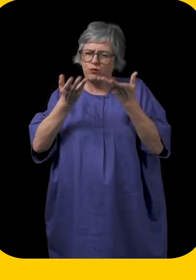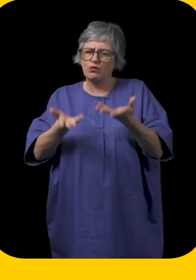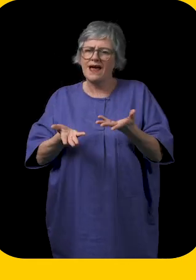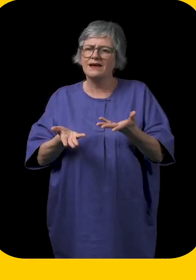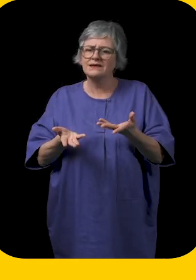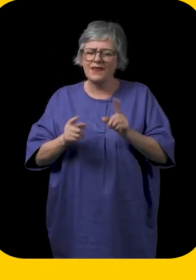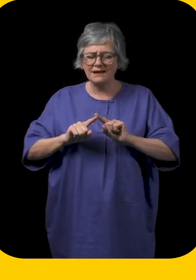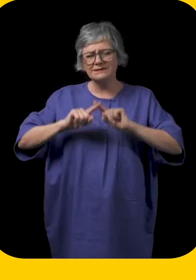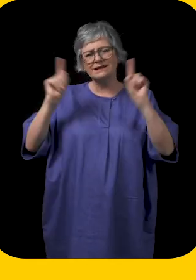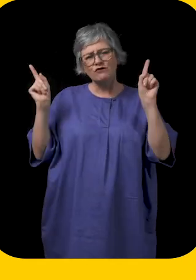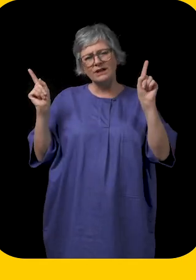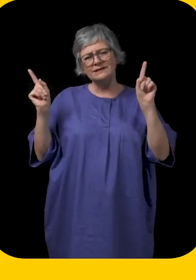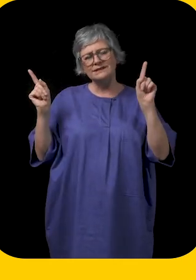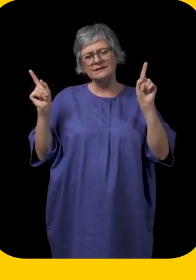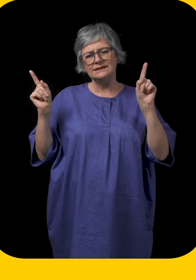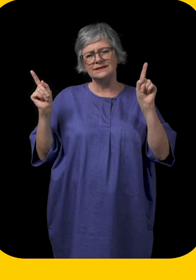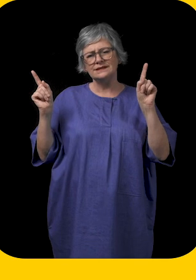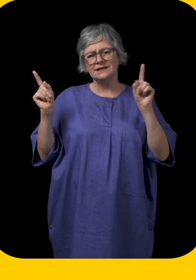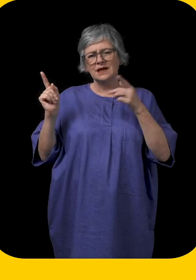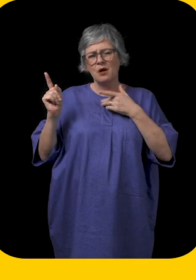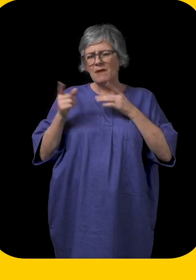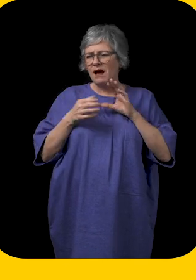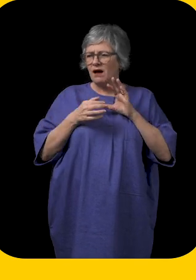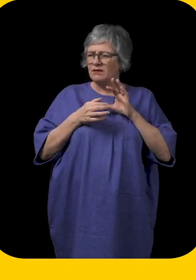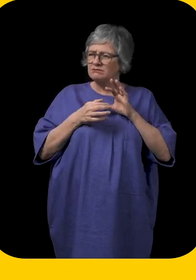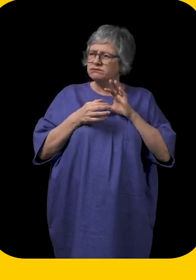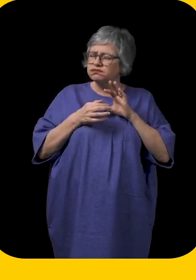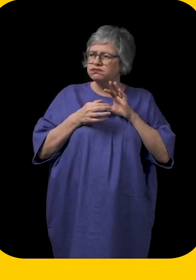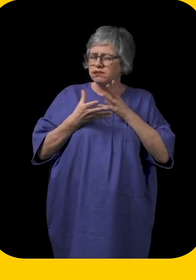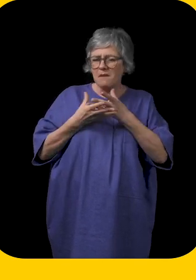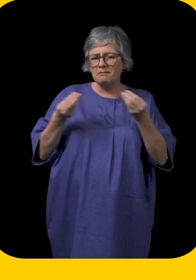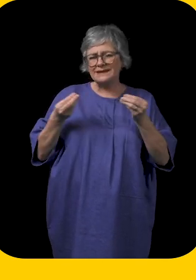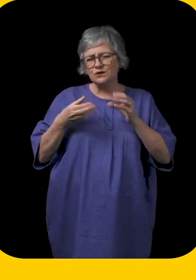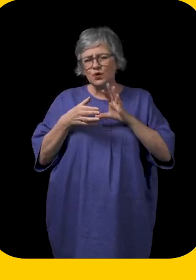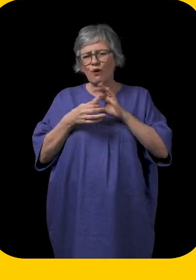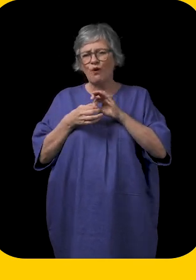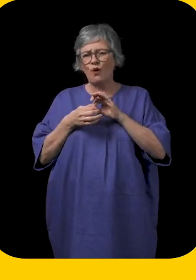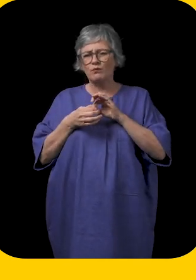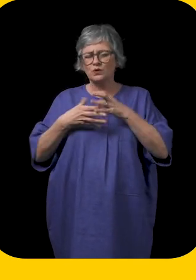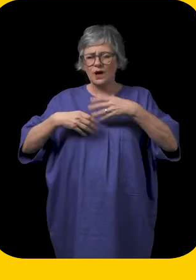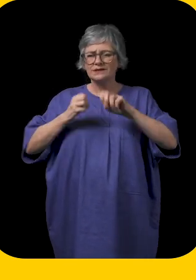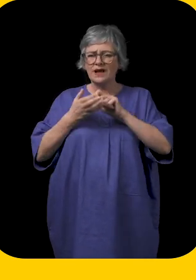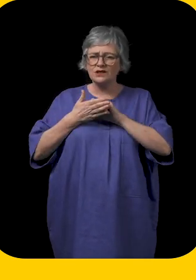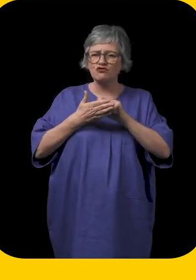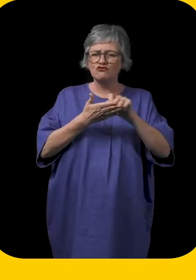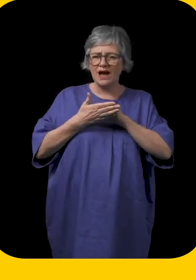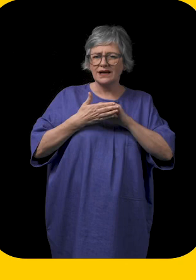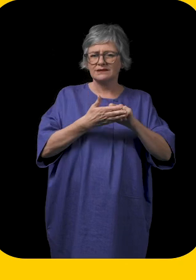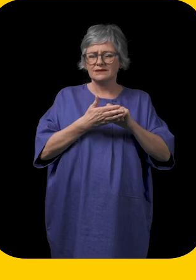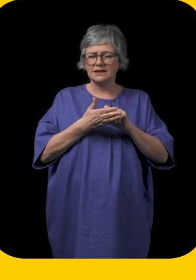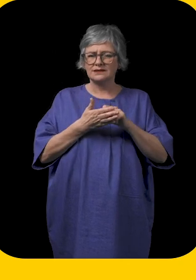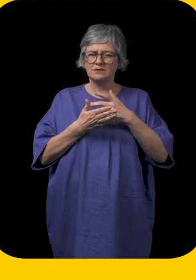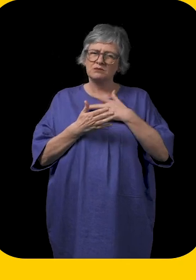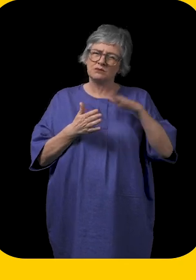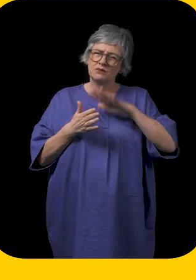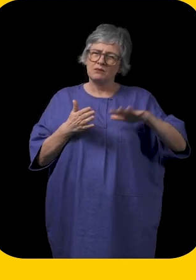so different and wanting to express that, you know, difference and the my homesickness. And so I